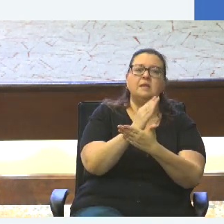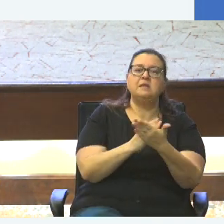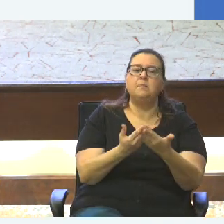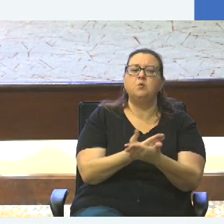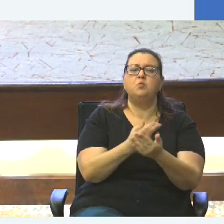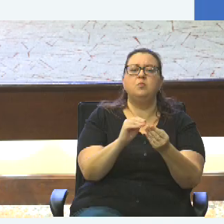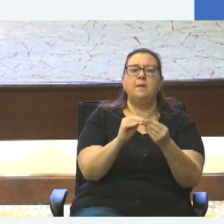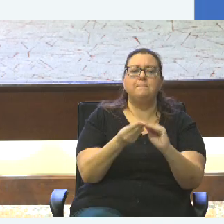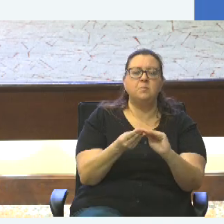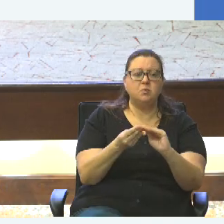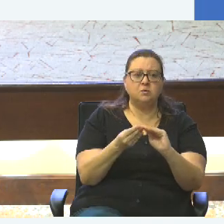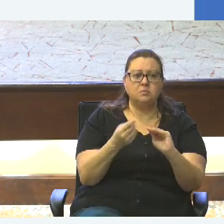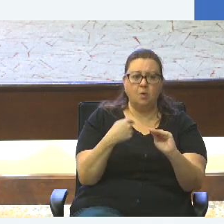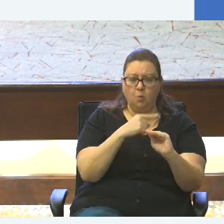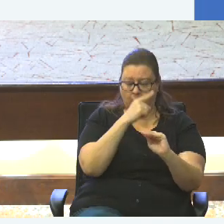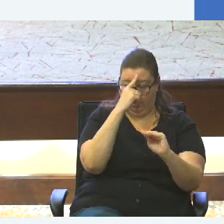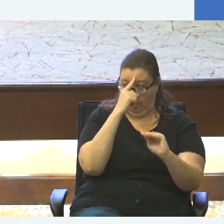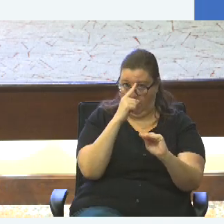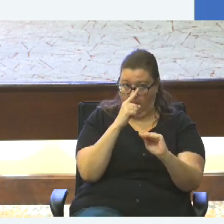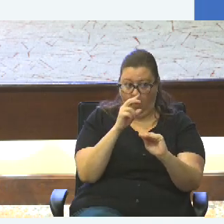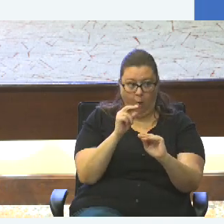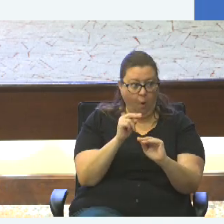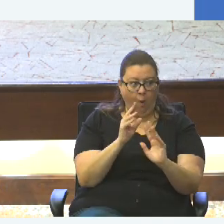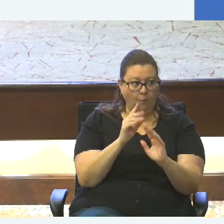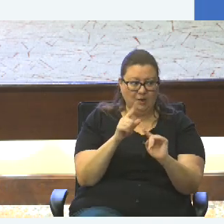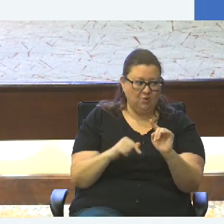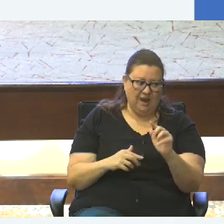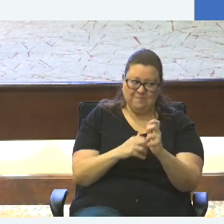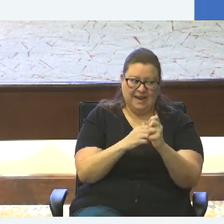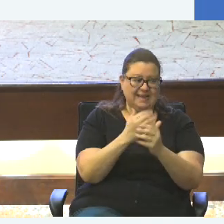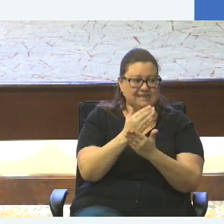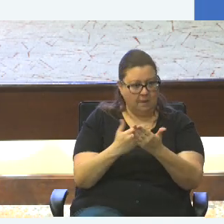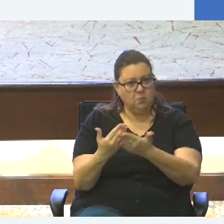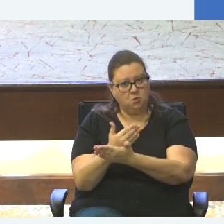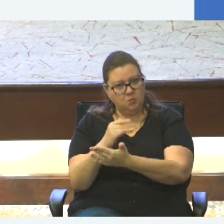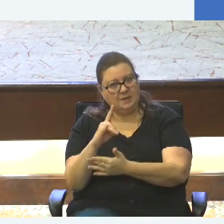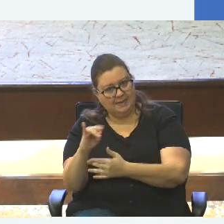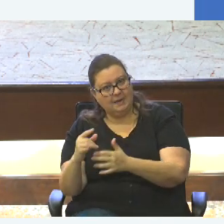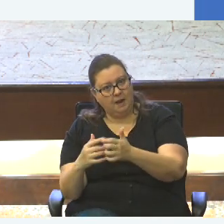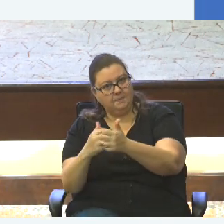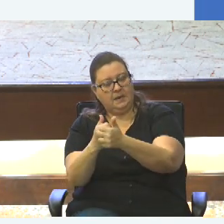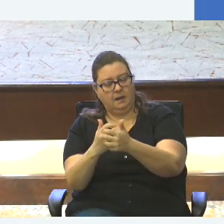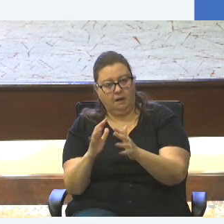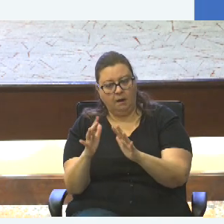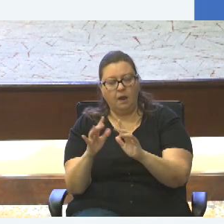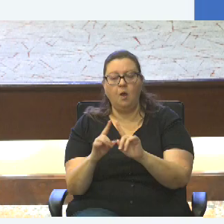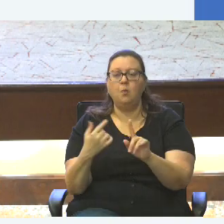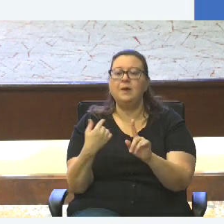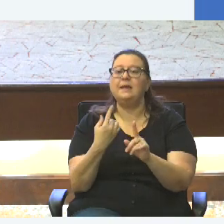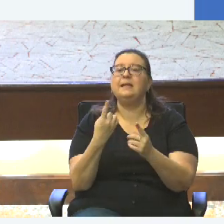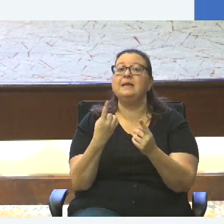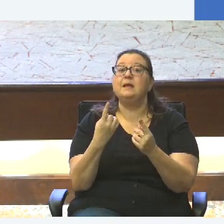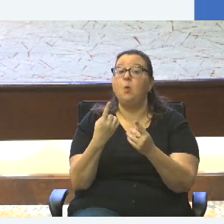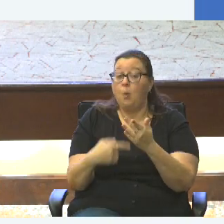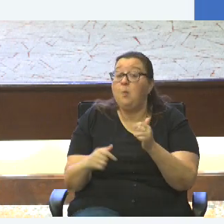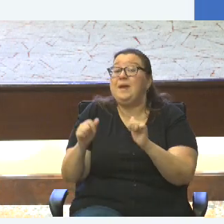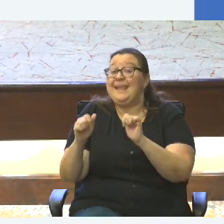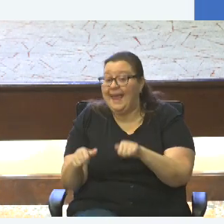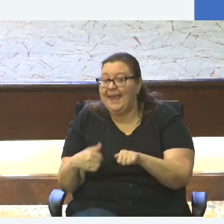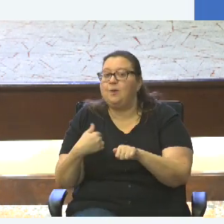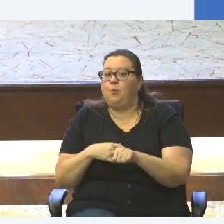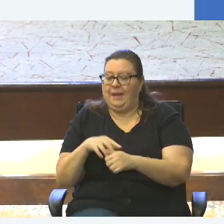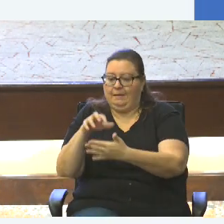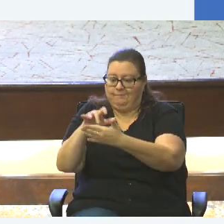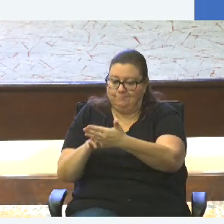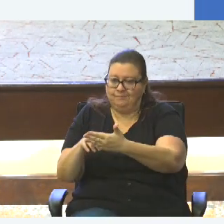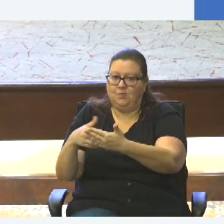that were locked to us that we were not able to update. So what we did do is we went in and we updated the things that we could update